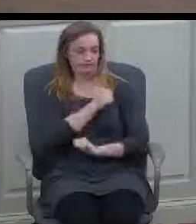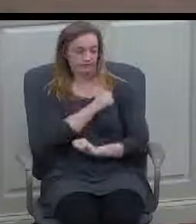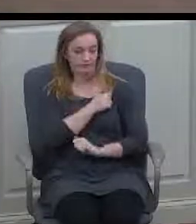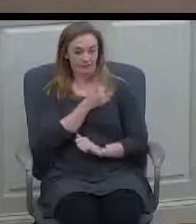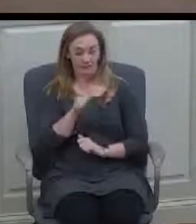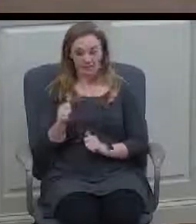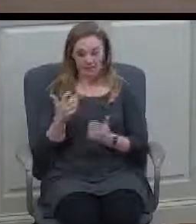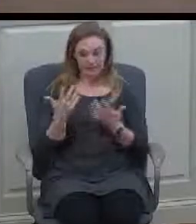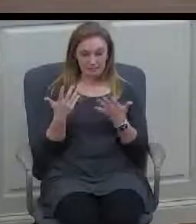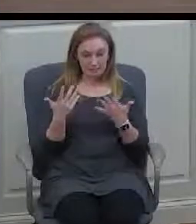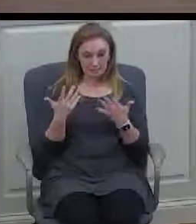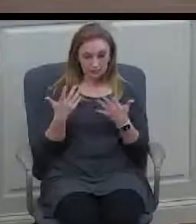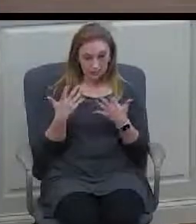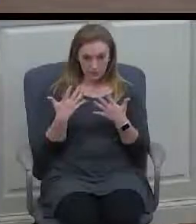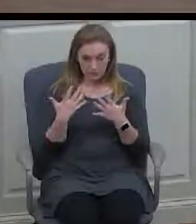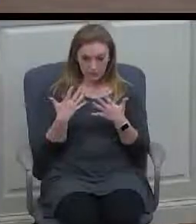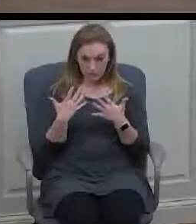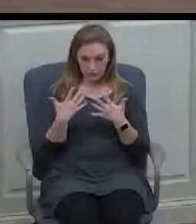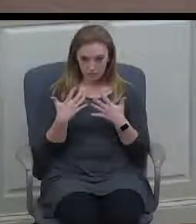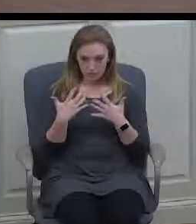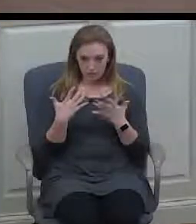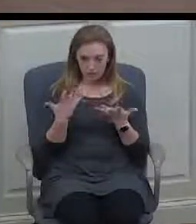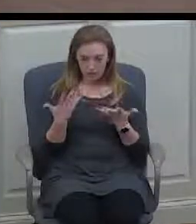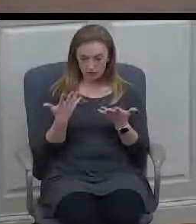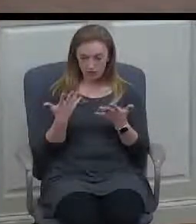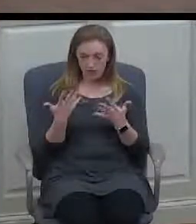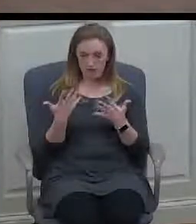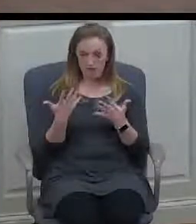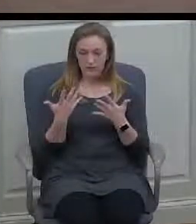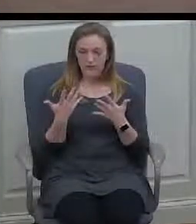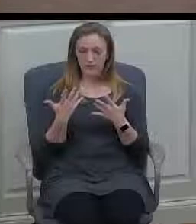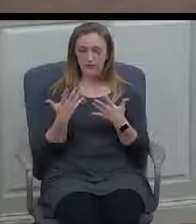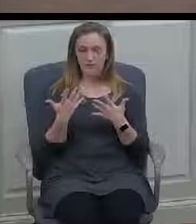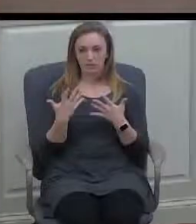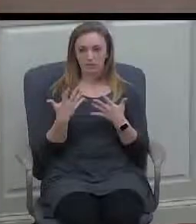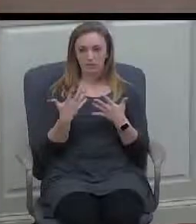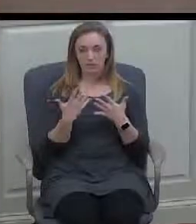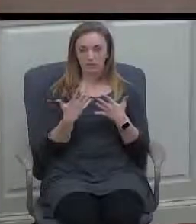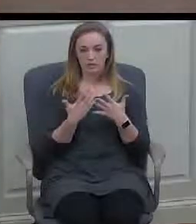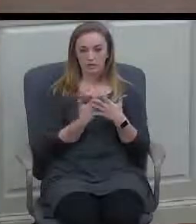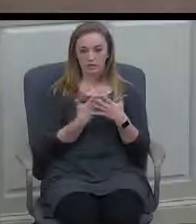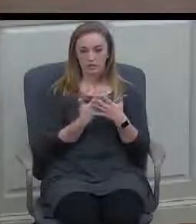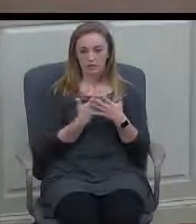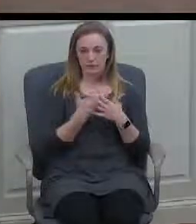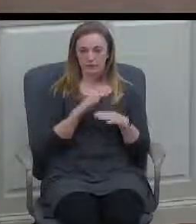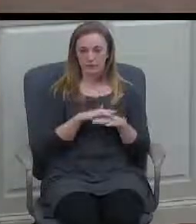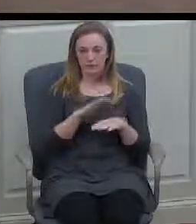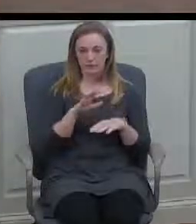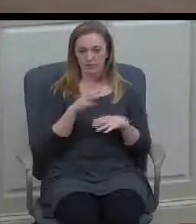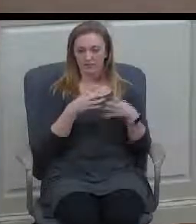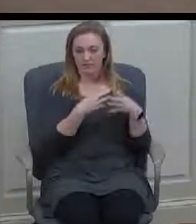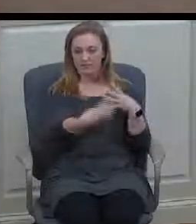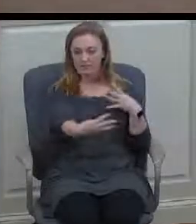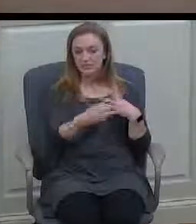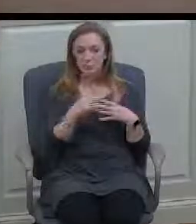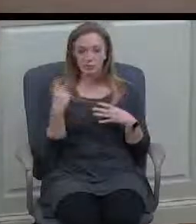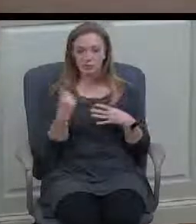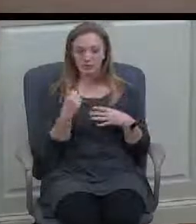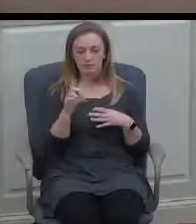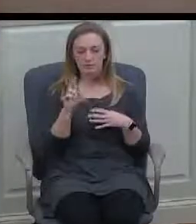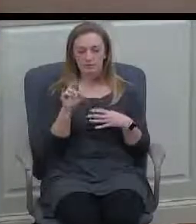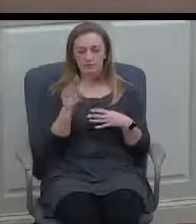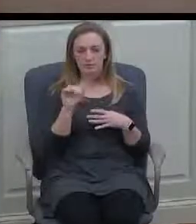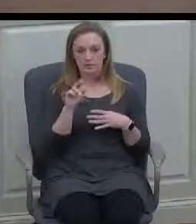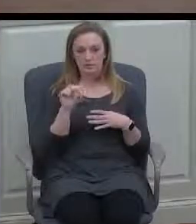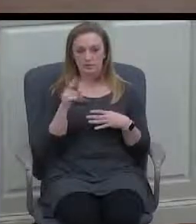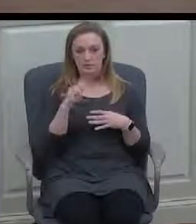hide the cars? Any screening on the Duncan Hill side? Or fencing? No, not